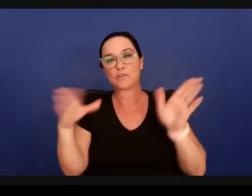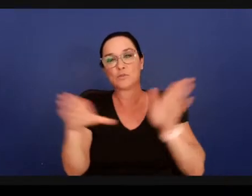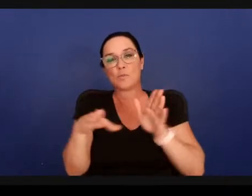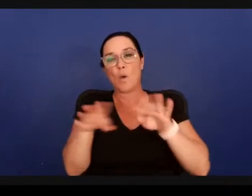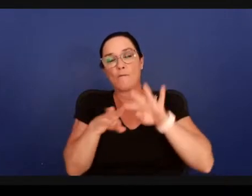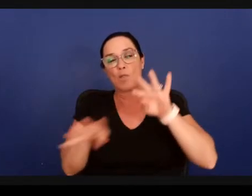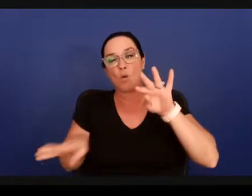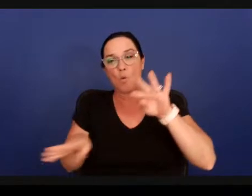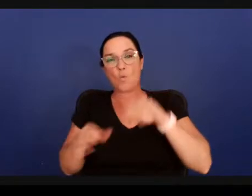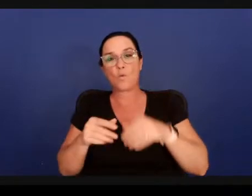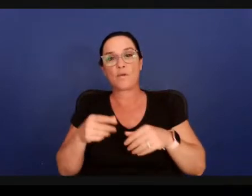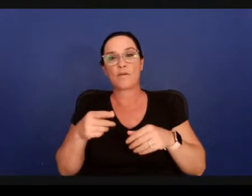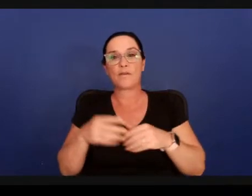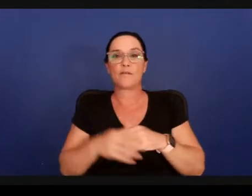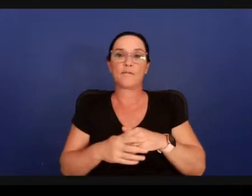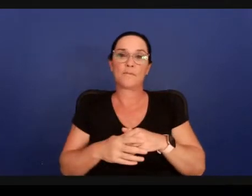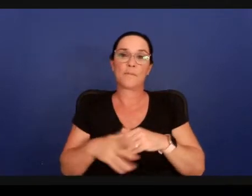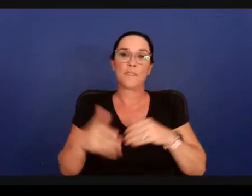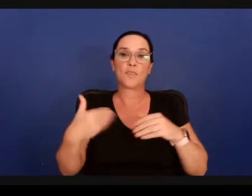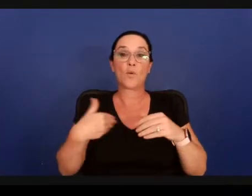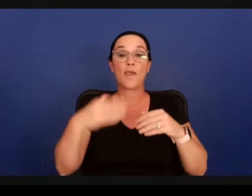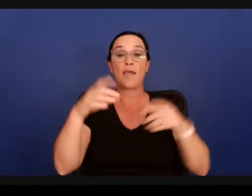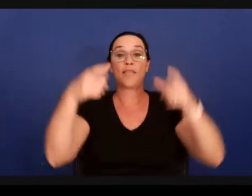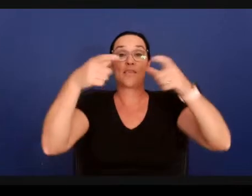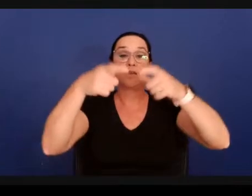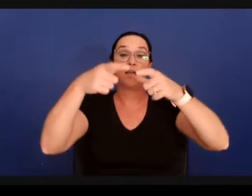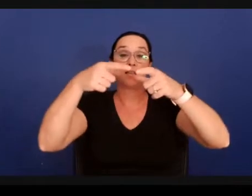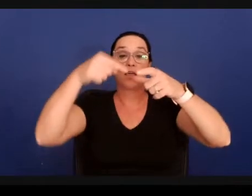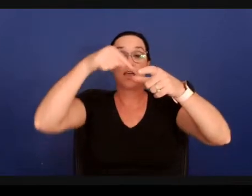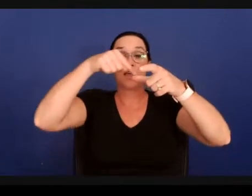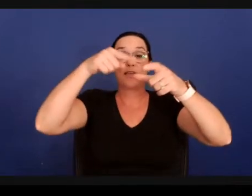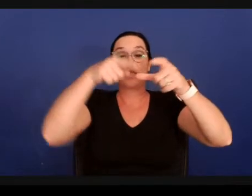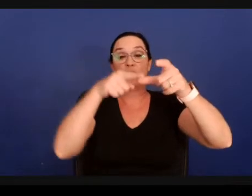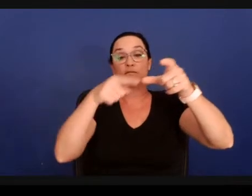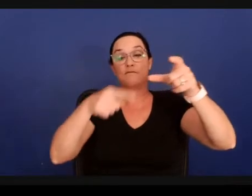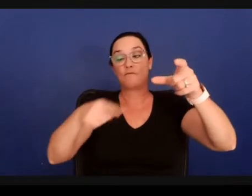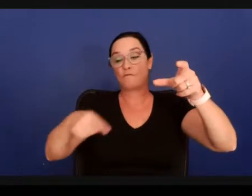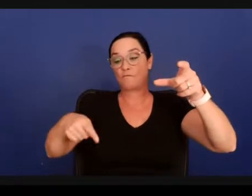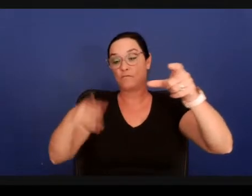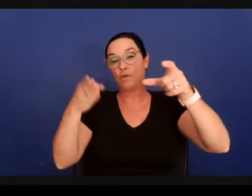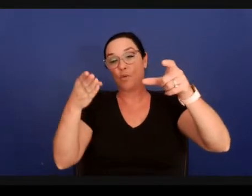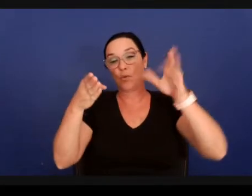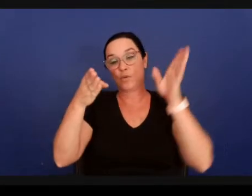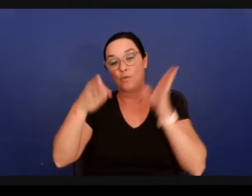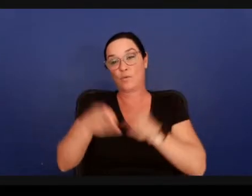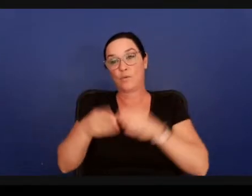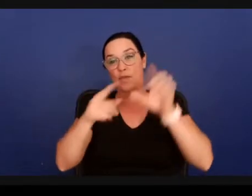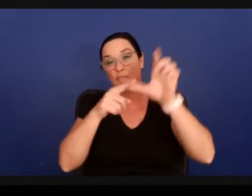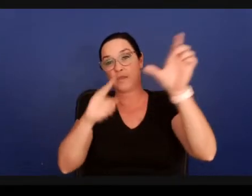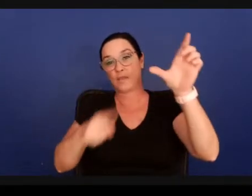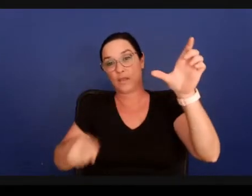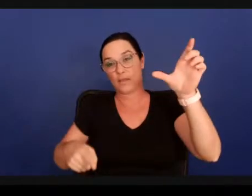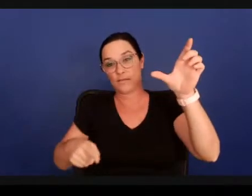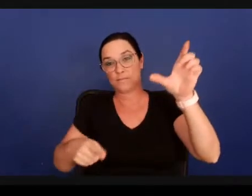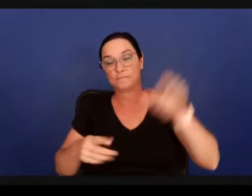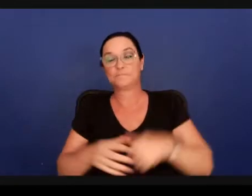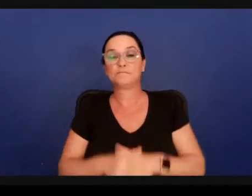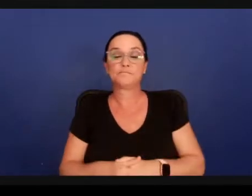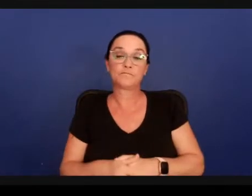out of one of these caldera faults, but it hit another one down here and didn't make it out of that. That's not a